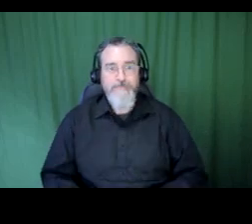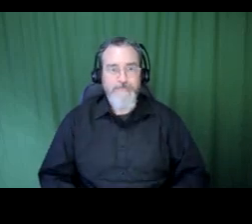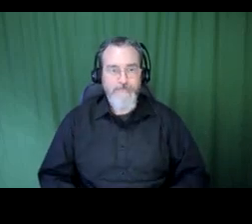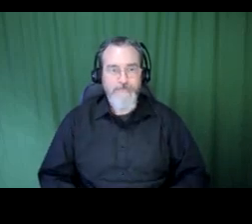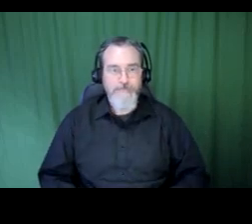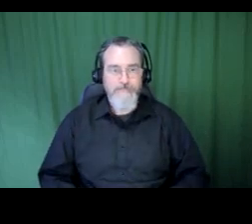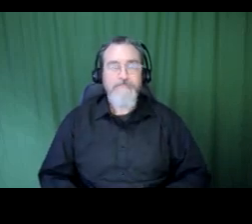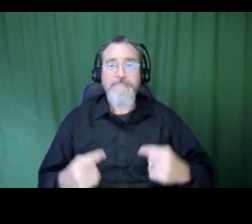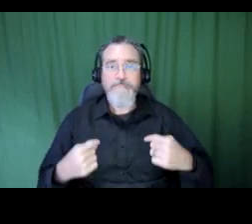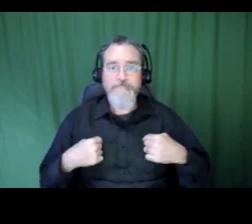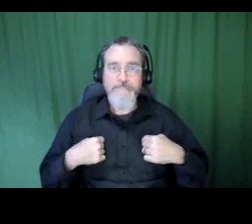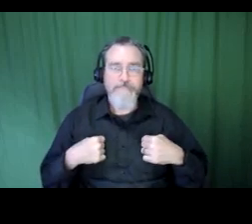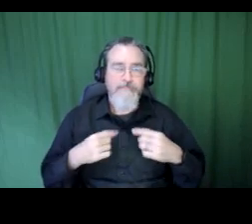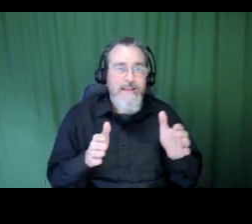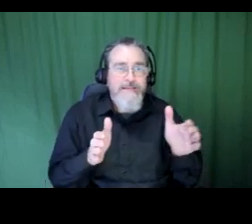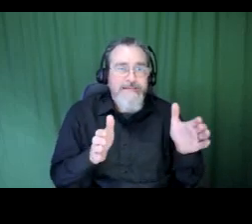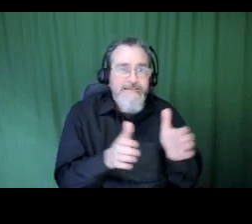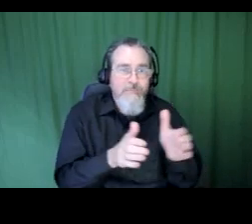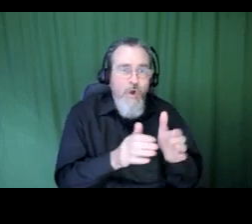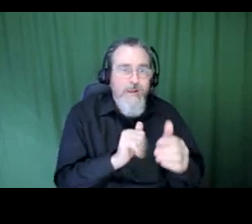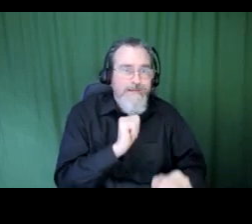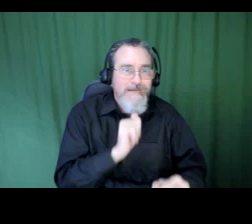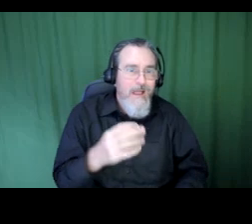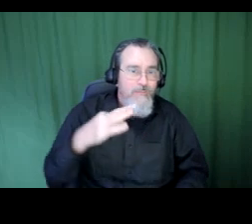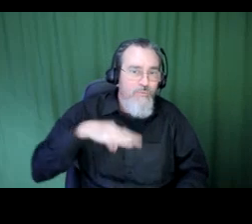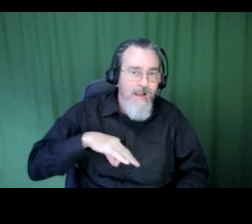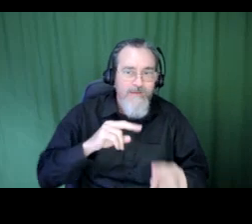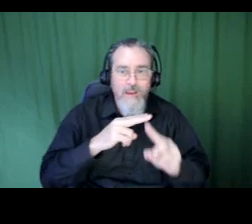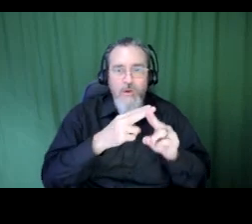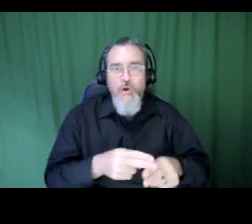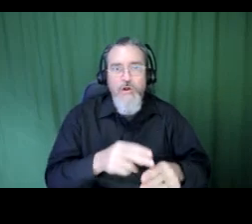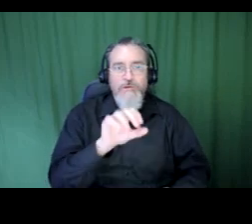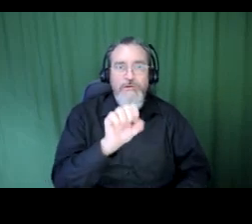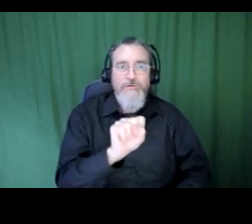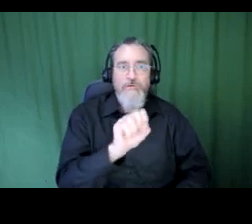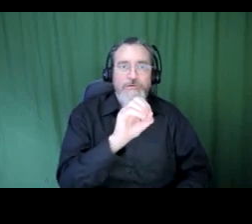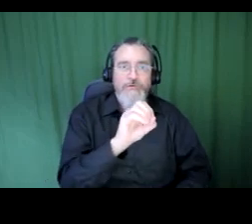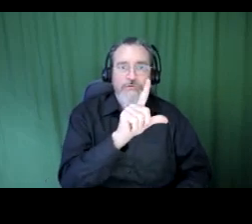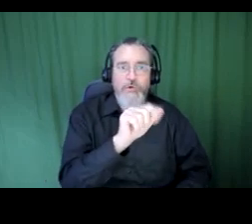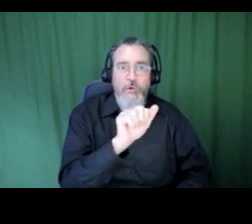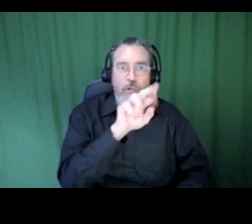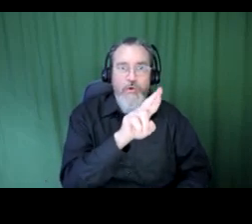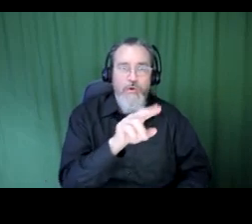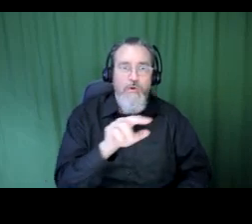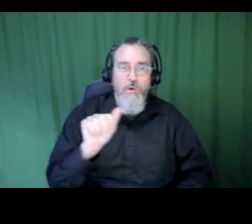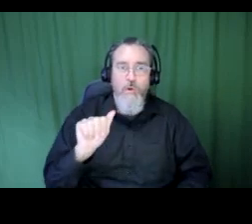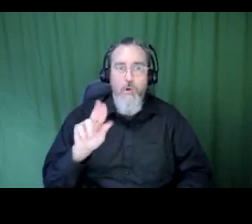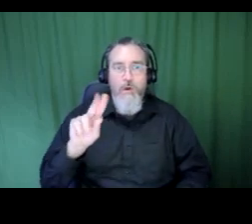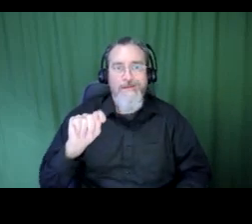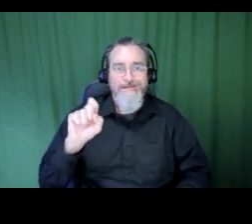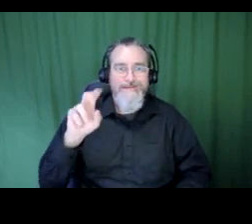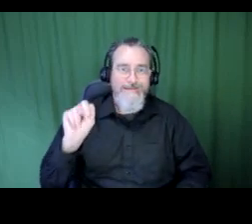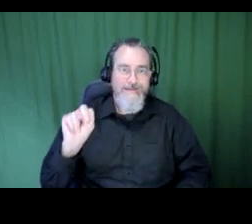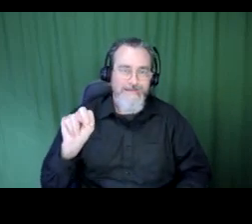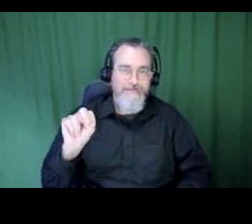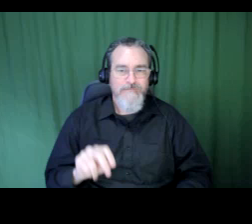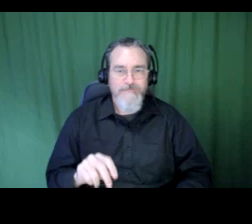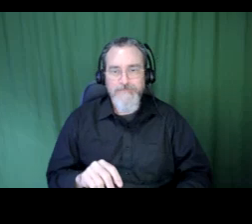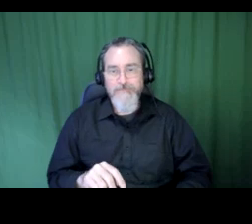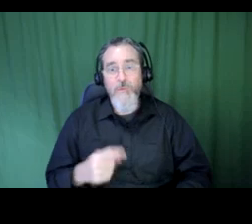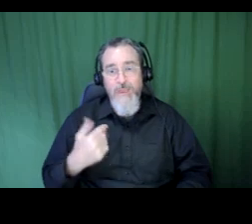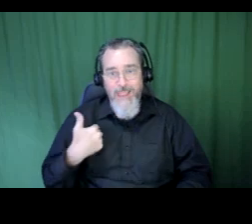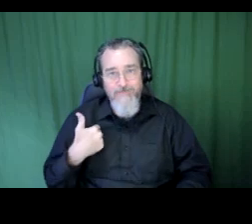a small grassroots nonprofit called Solar Austin here in Austin, Texas. And we had a program called the Pathways